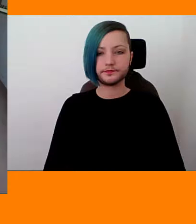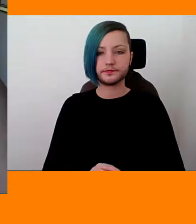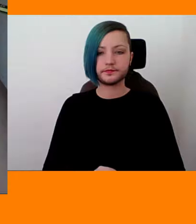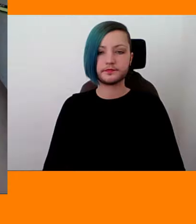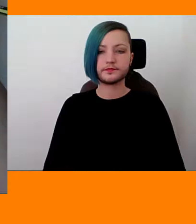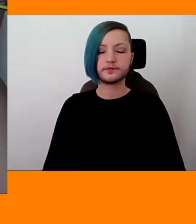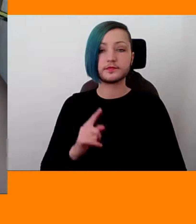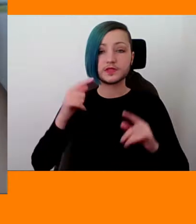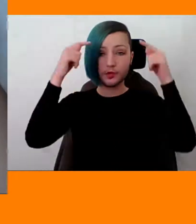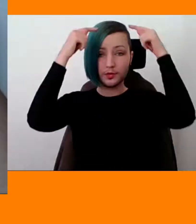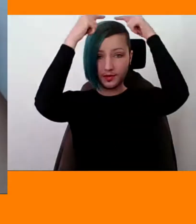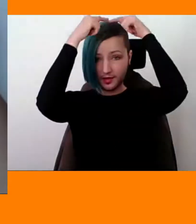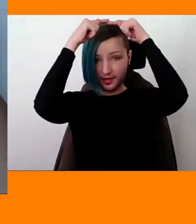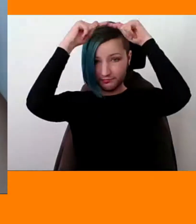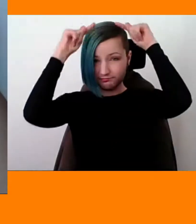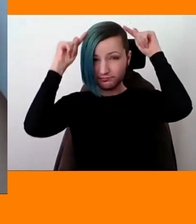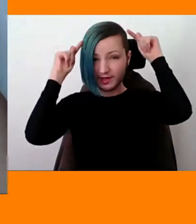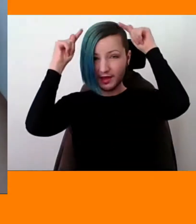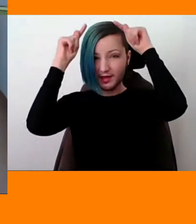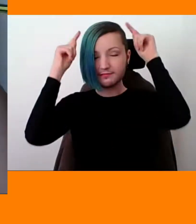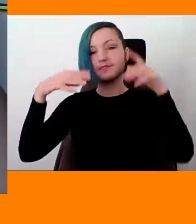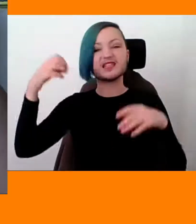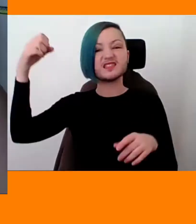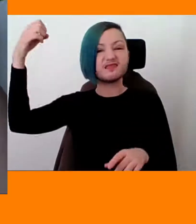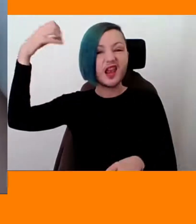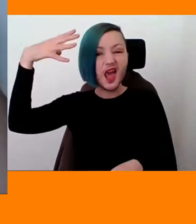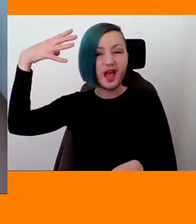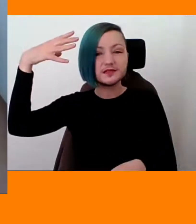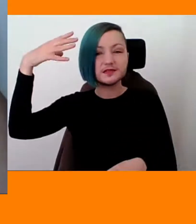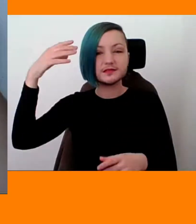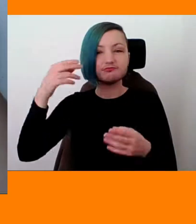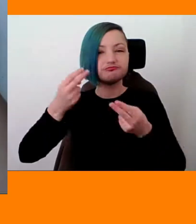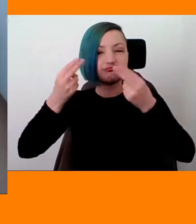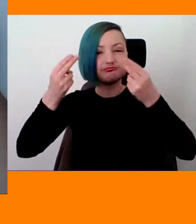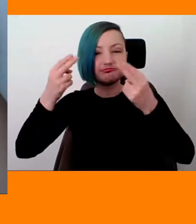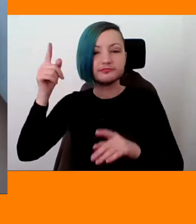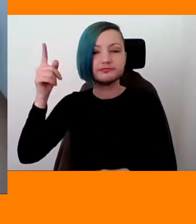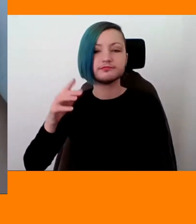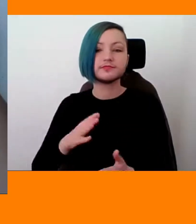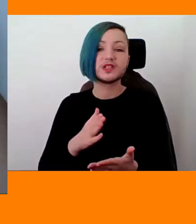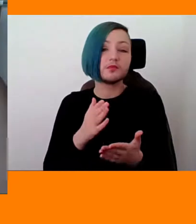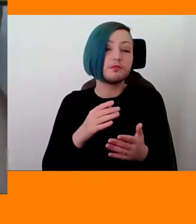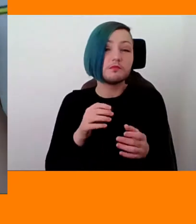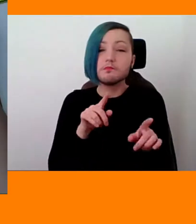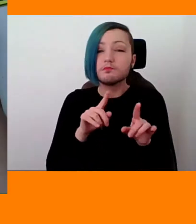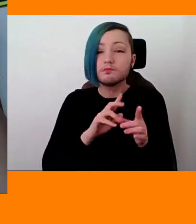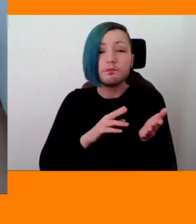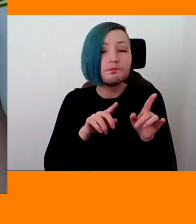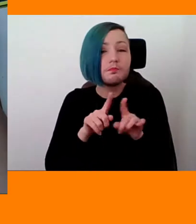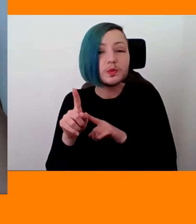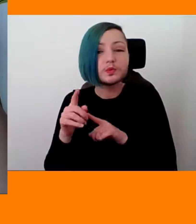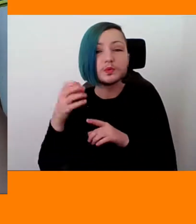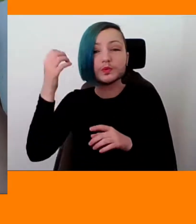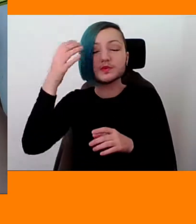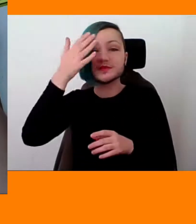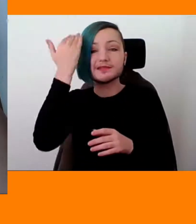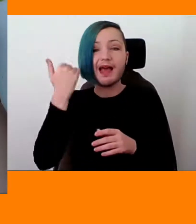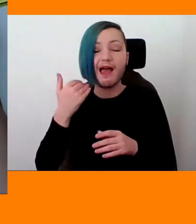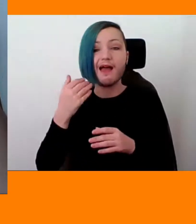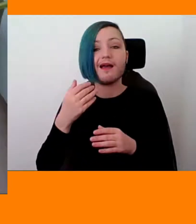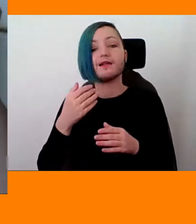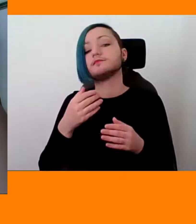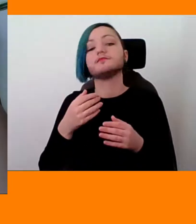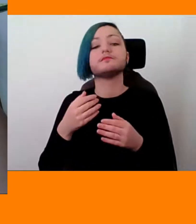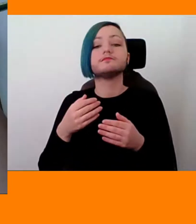be your highlights. So most hair will have highlights depending on the colour. So just continue with short,